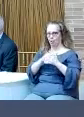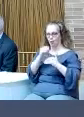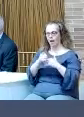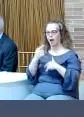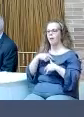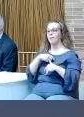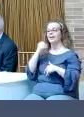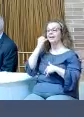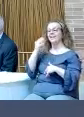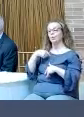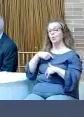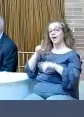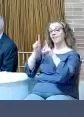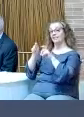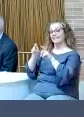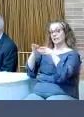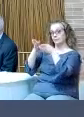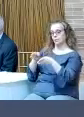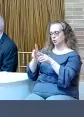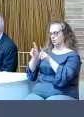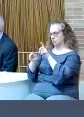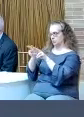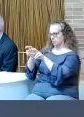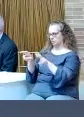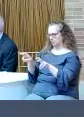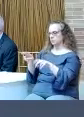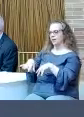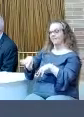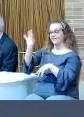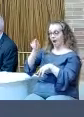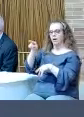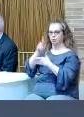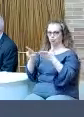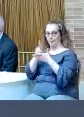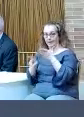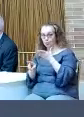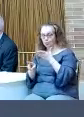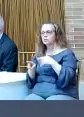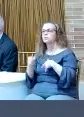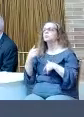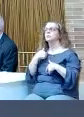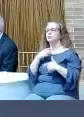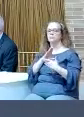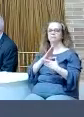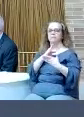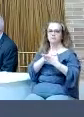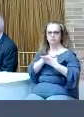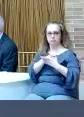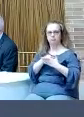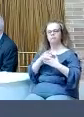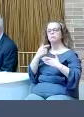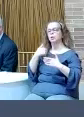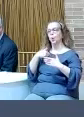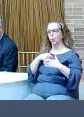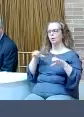uncover systemic patterns of bias we bring enforcement actions um to make sure that the housing providers do